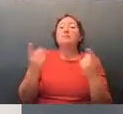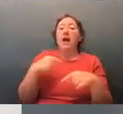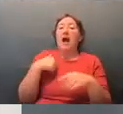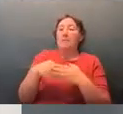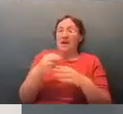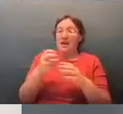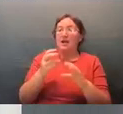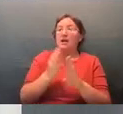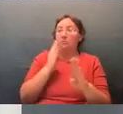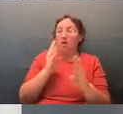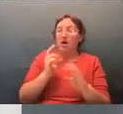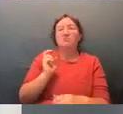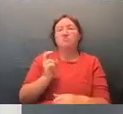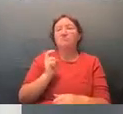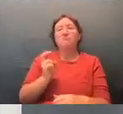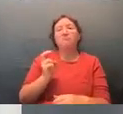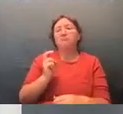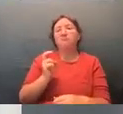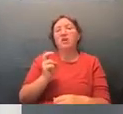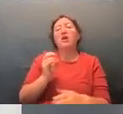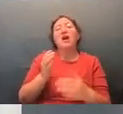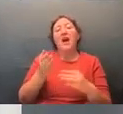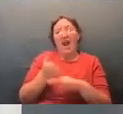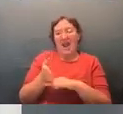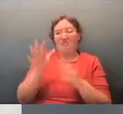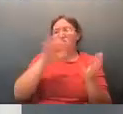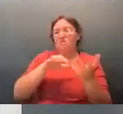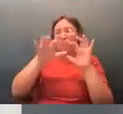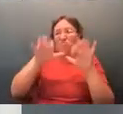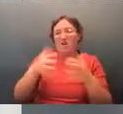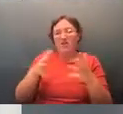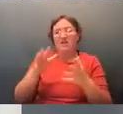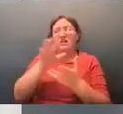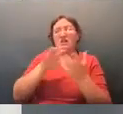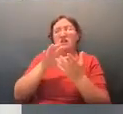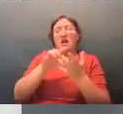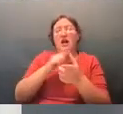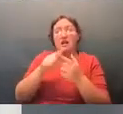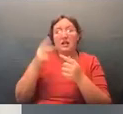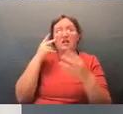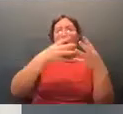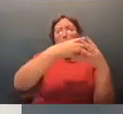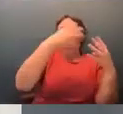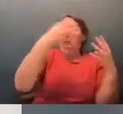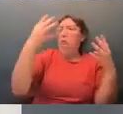driving along after a storm, and then the clouds came up and then they saw this rainbow come out. This